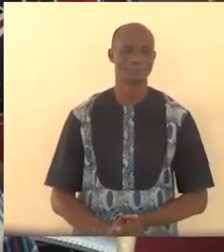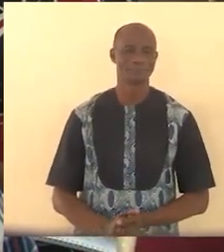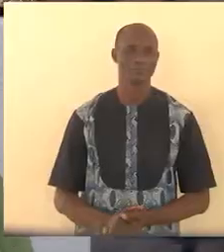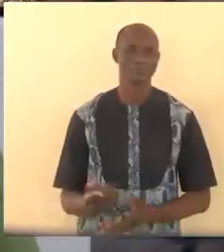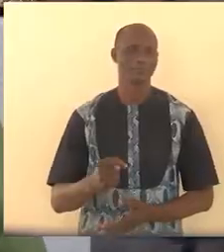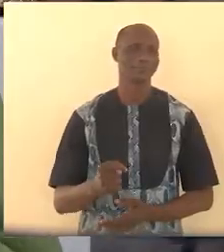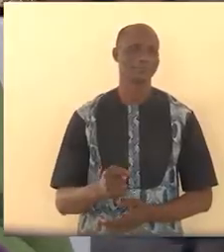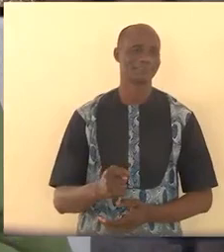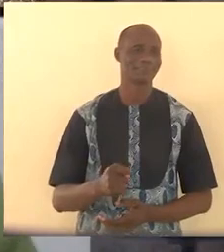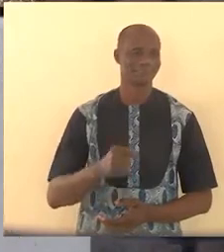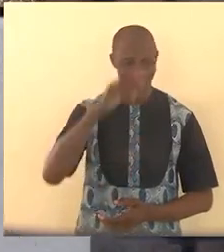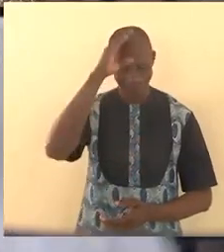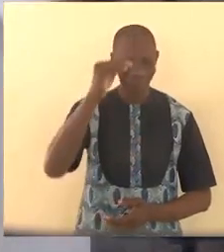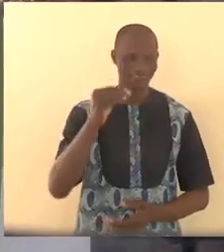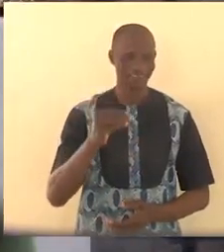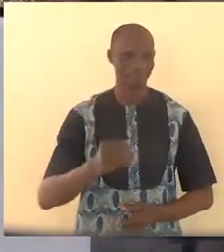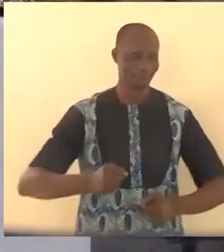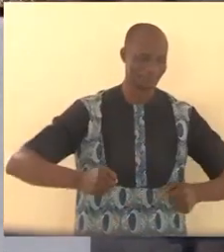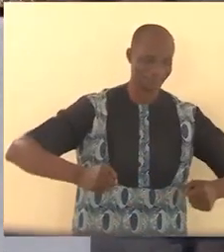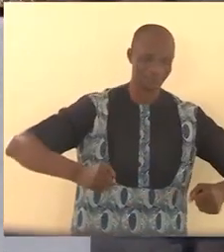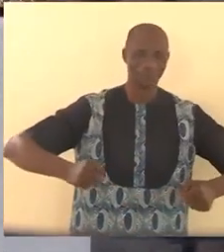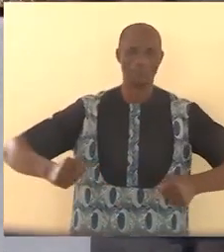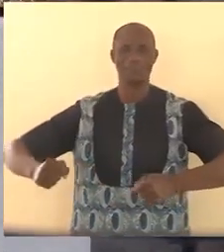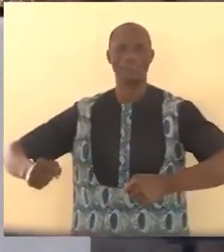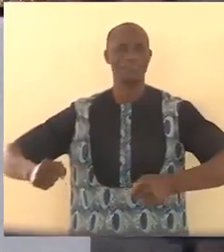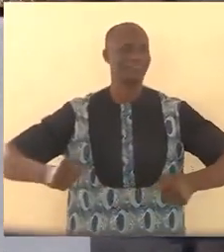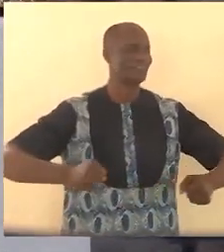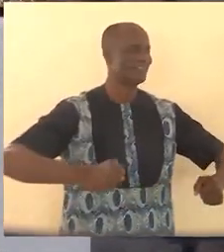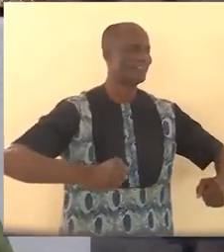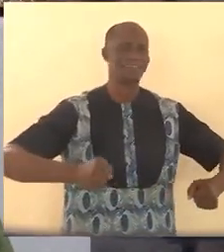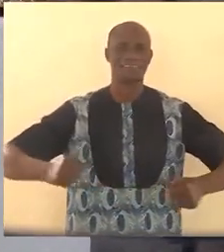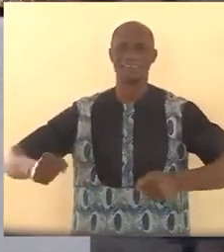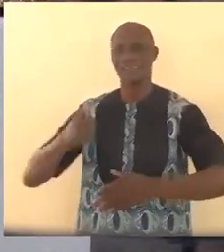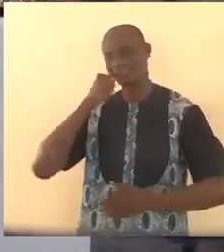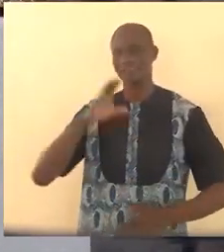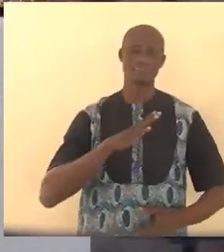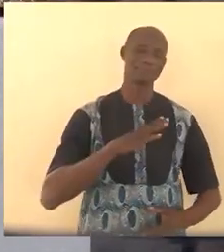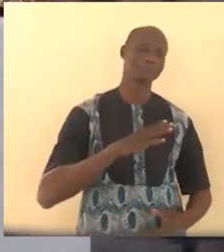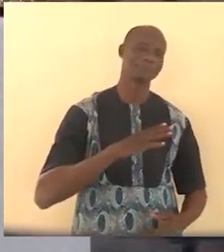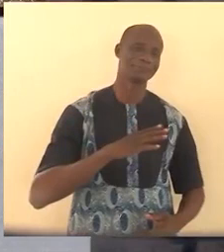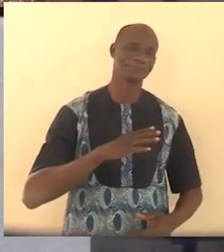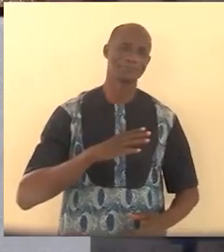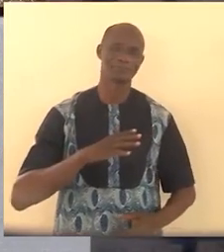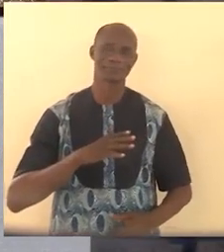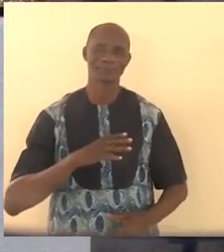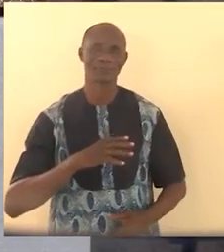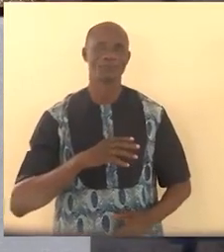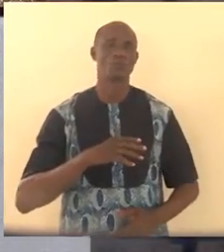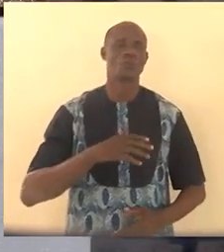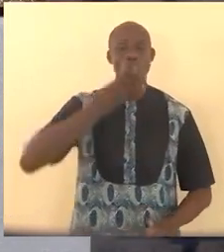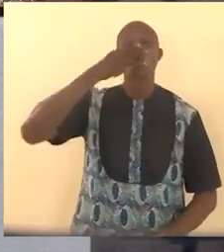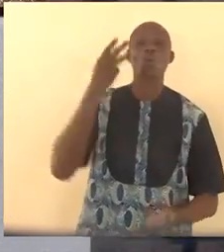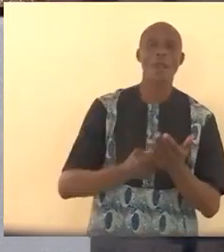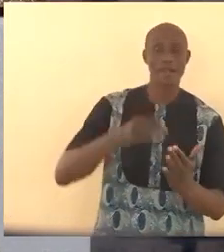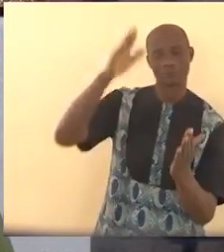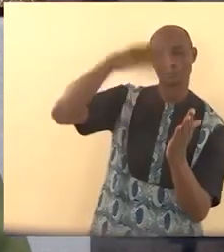the yoga will be doing this, and they will be doing this, and so on, so forth. And the lady, well